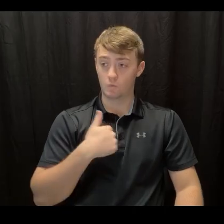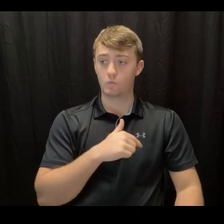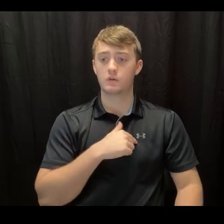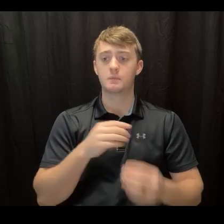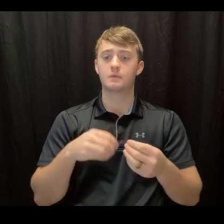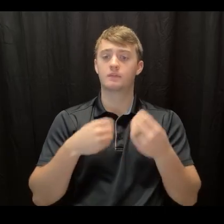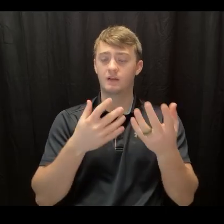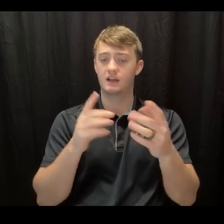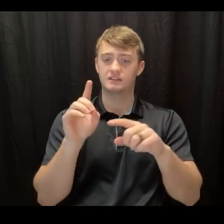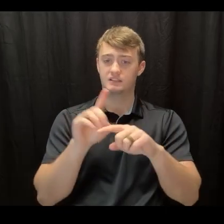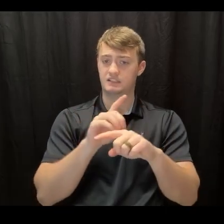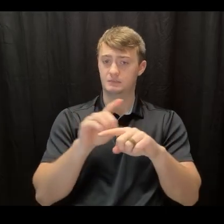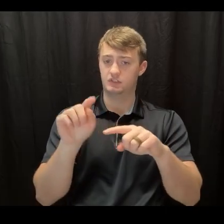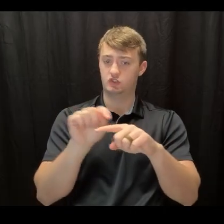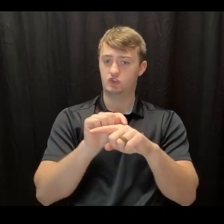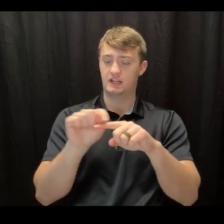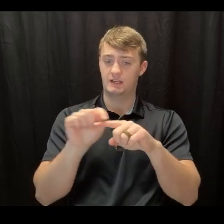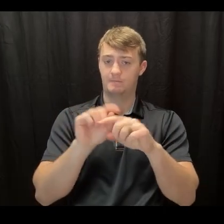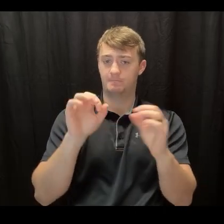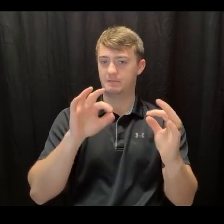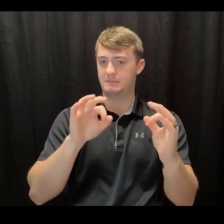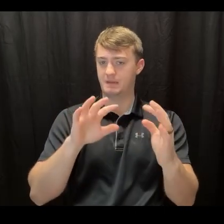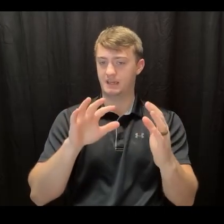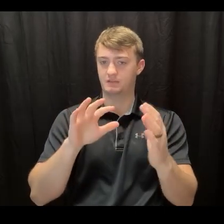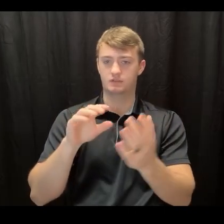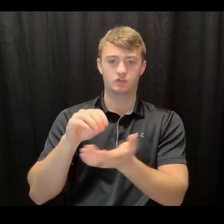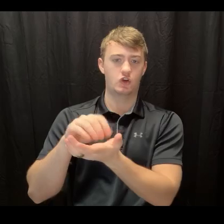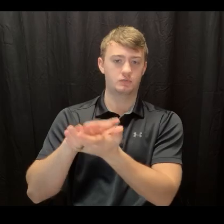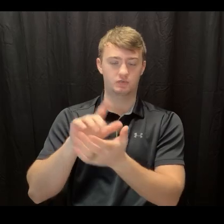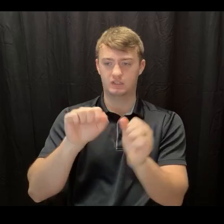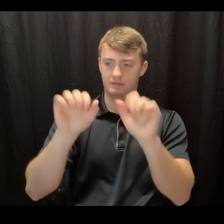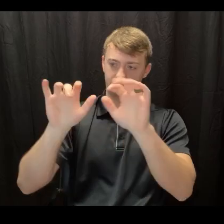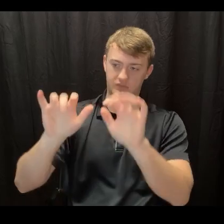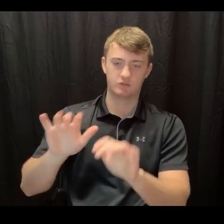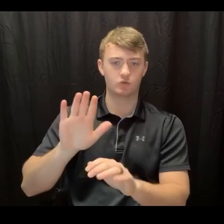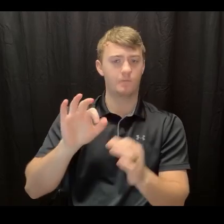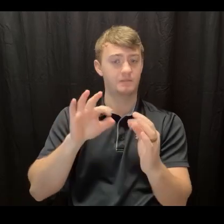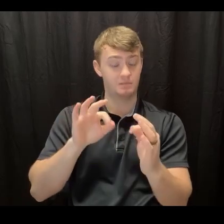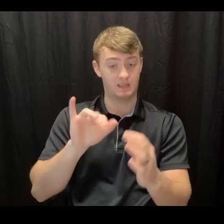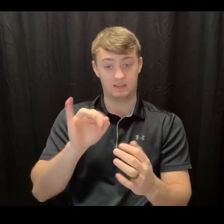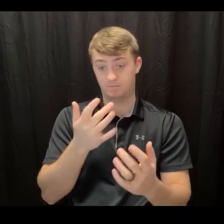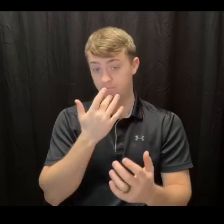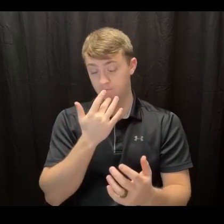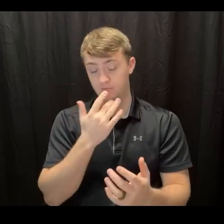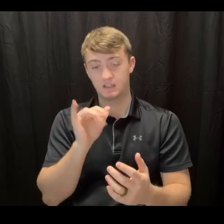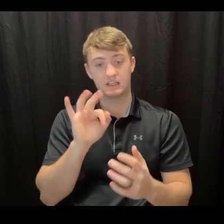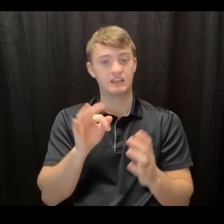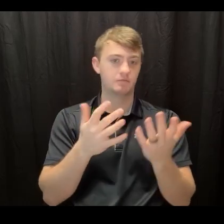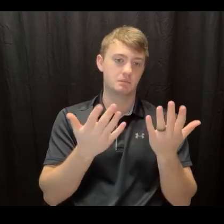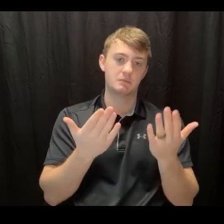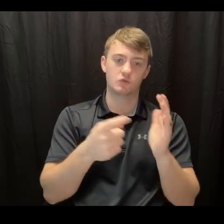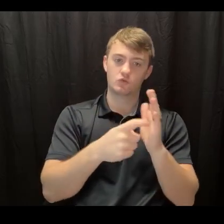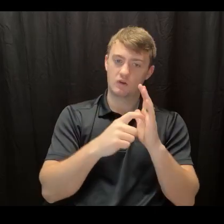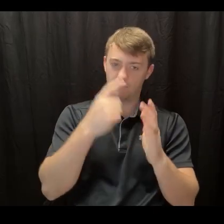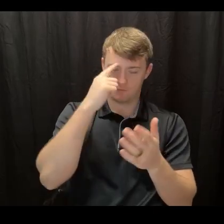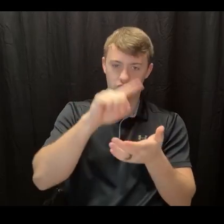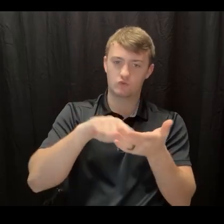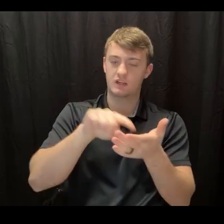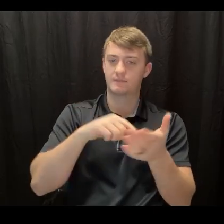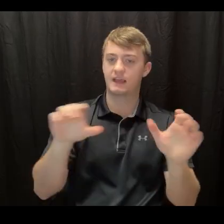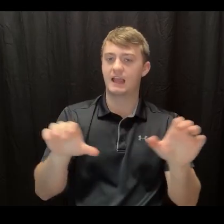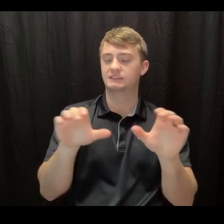We have provided a discipline training feedback document where you can enter your feedback if you choose, or if it's required due to